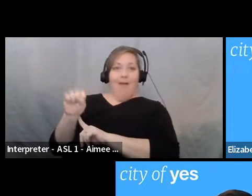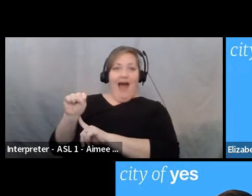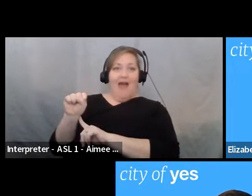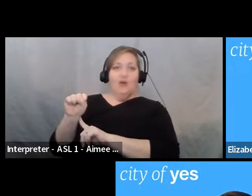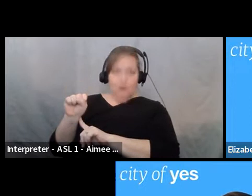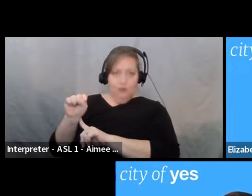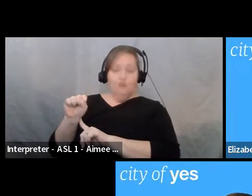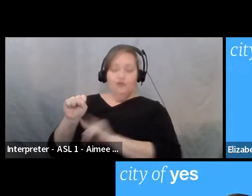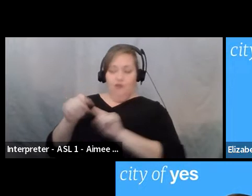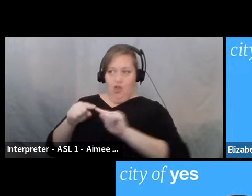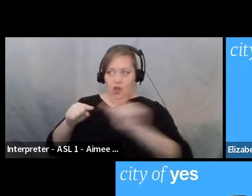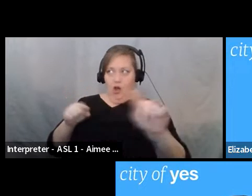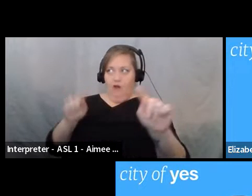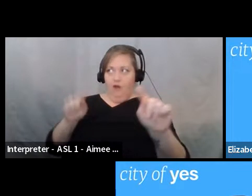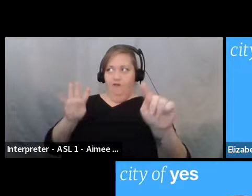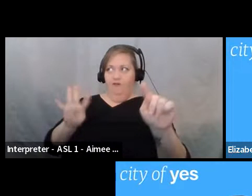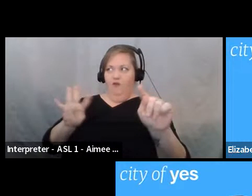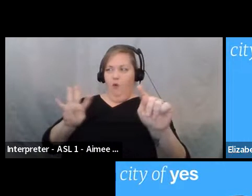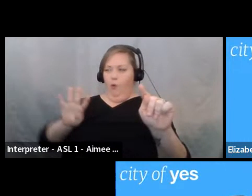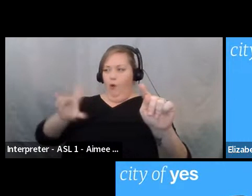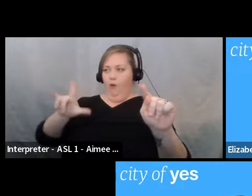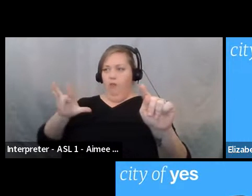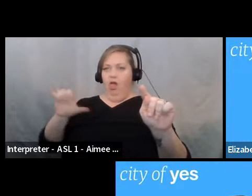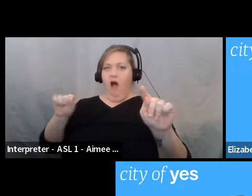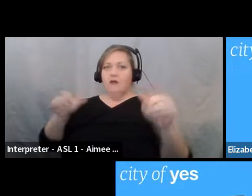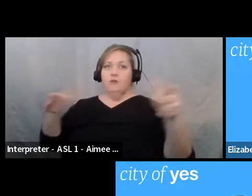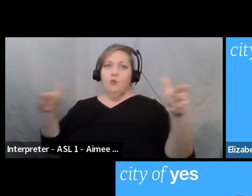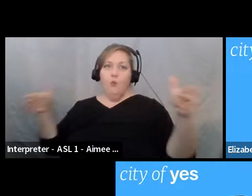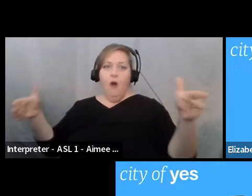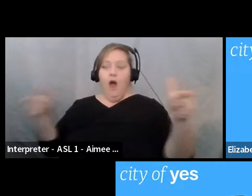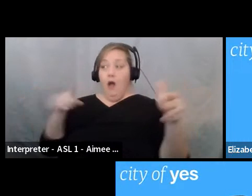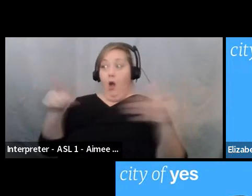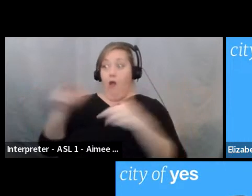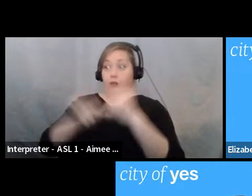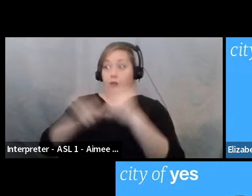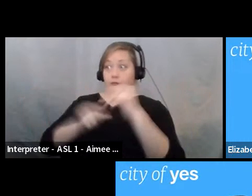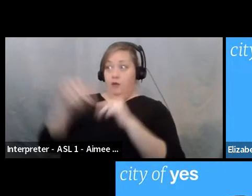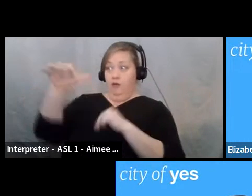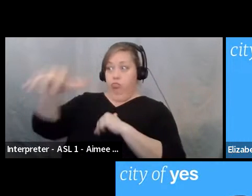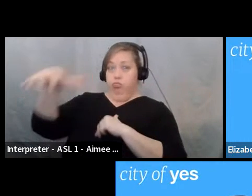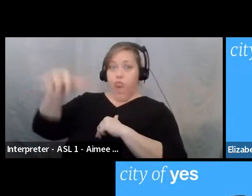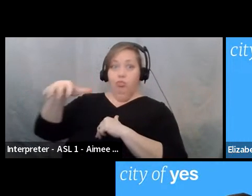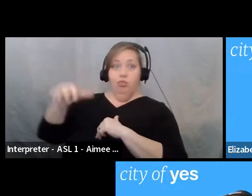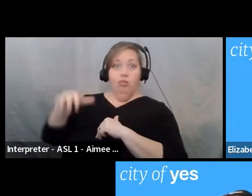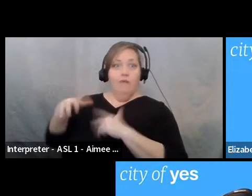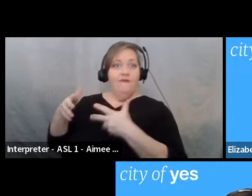blocks wide. And all of the buildings that have gone up already,